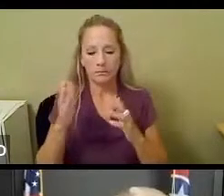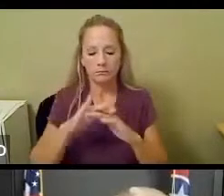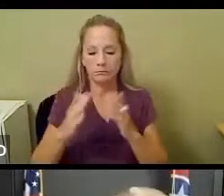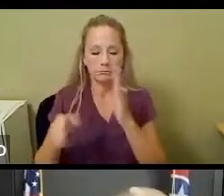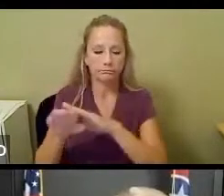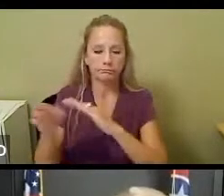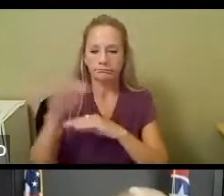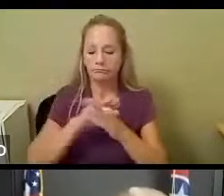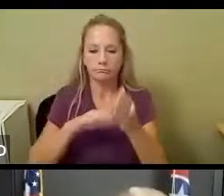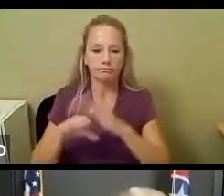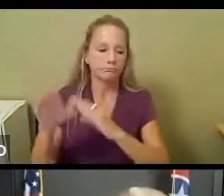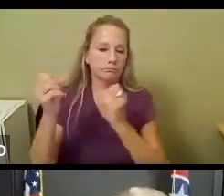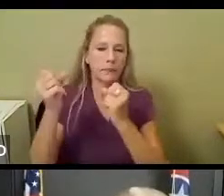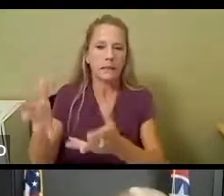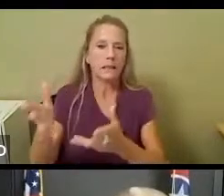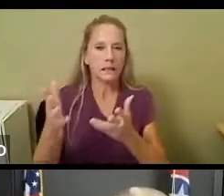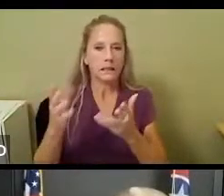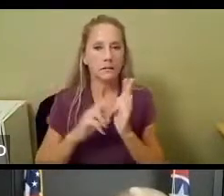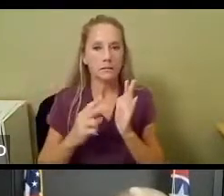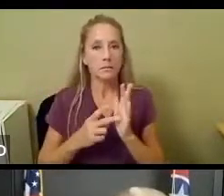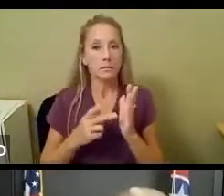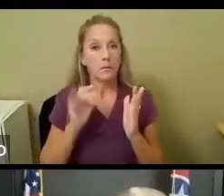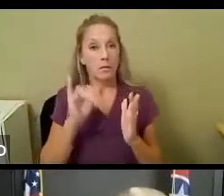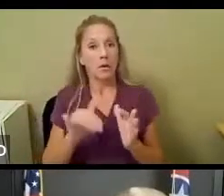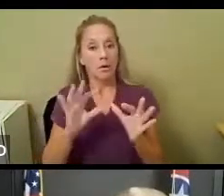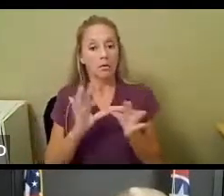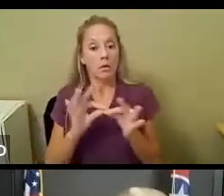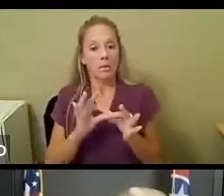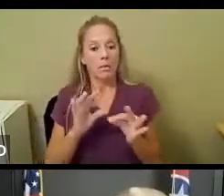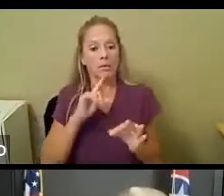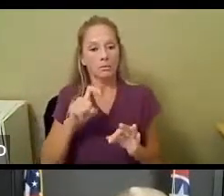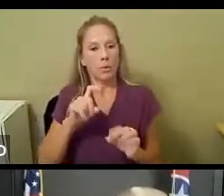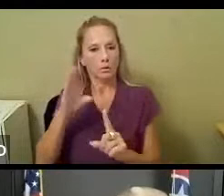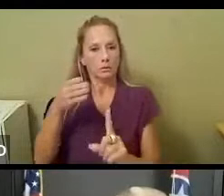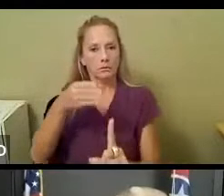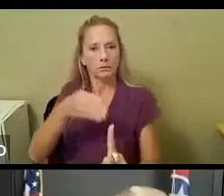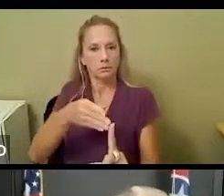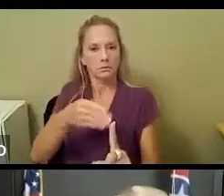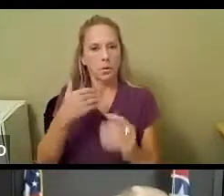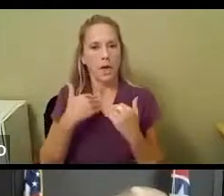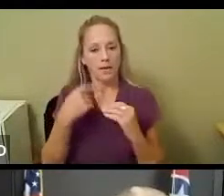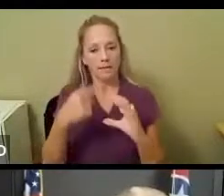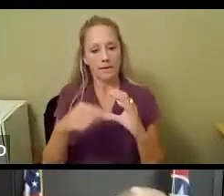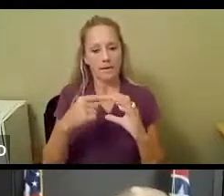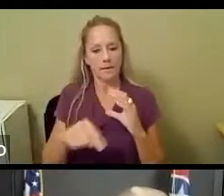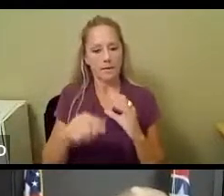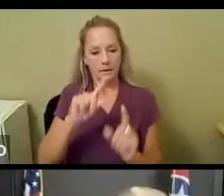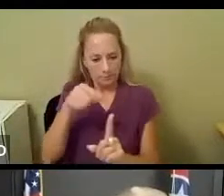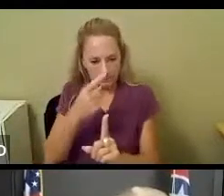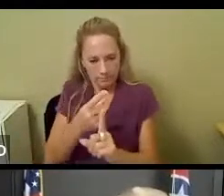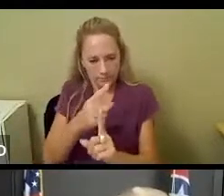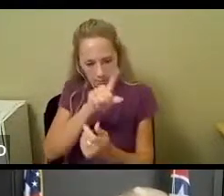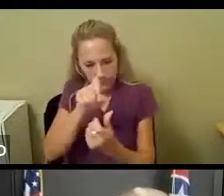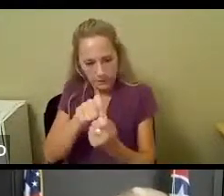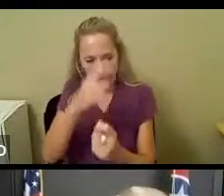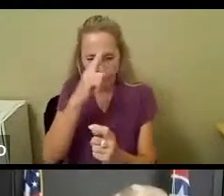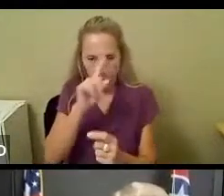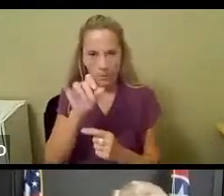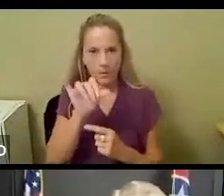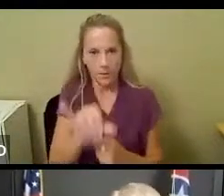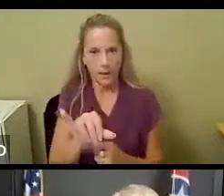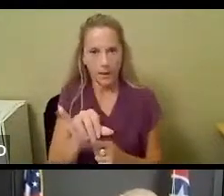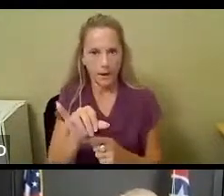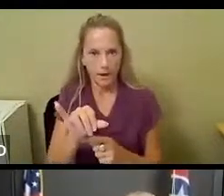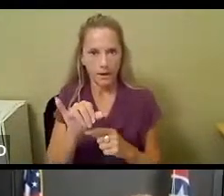if, I mean, that's where those comments are supposed to go, and we all have an email dedicated to that. So